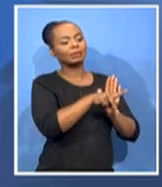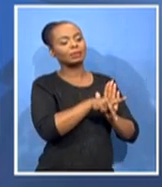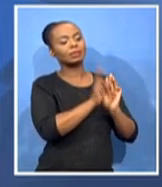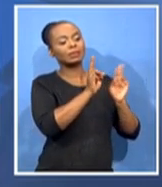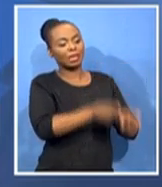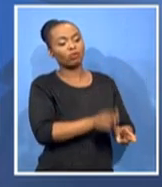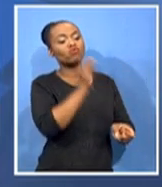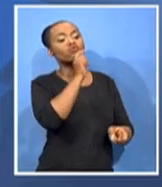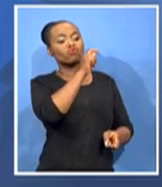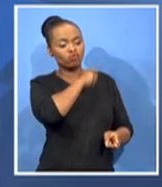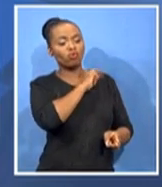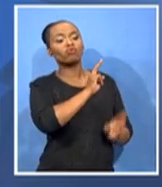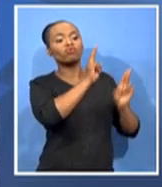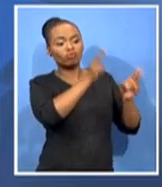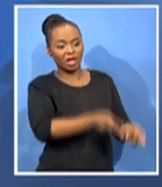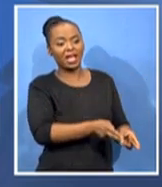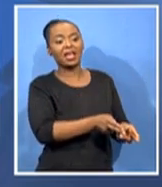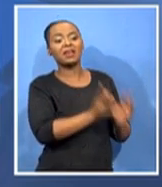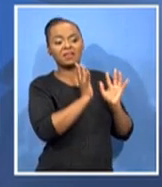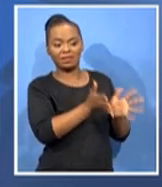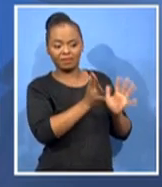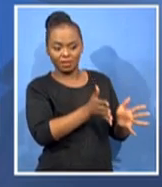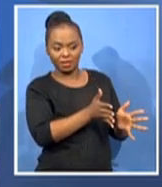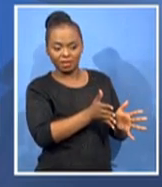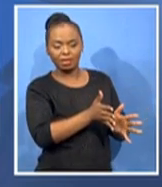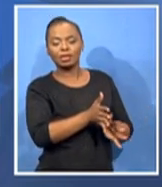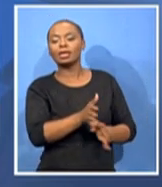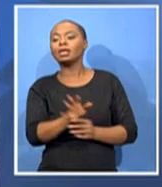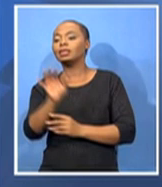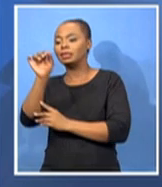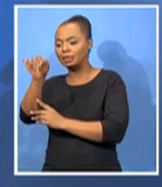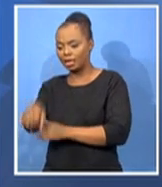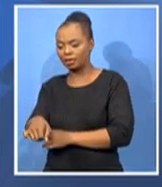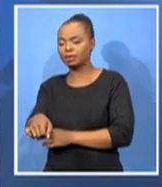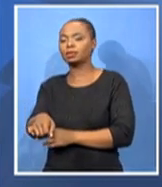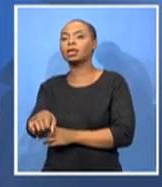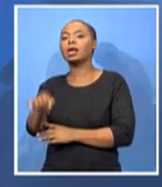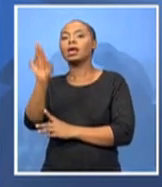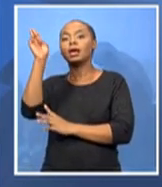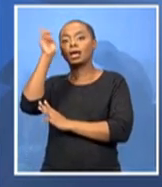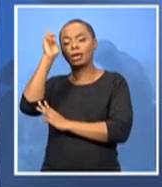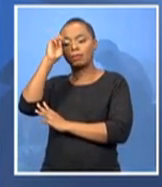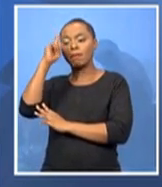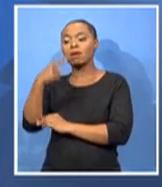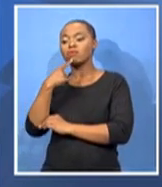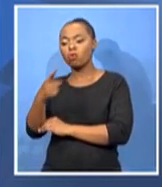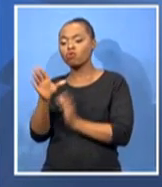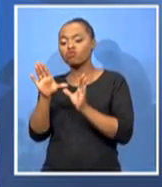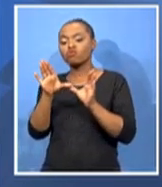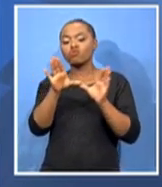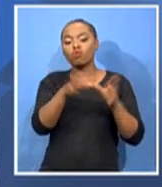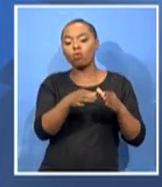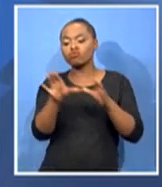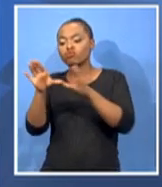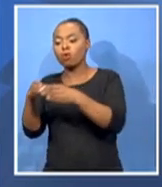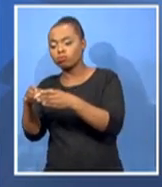Yes. Well, remember we said initially that the groups that were in conflict with each other